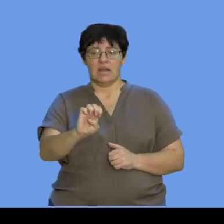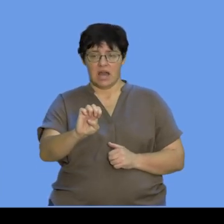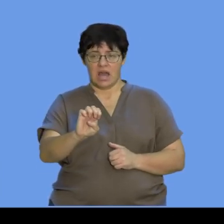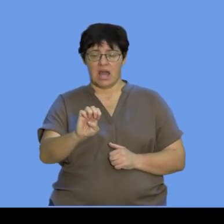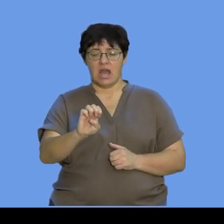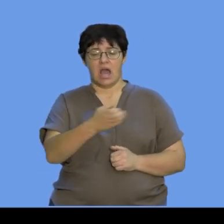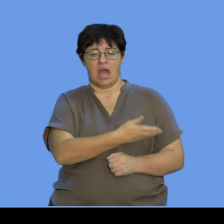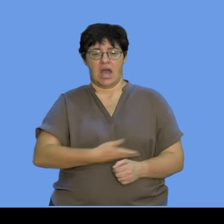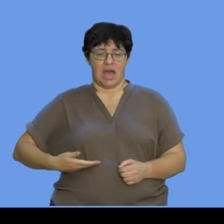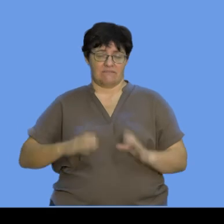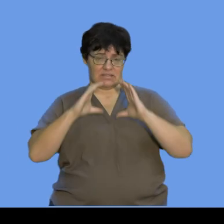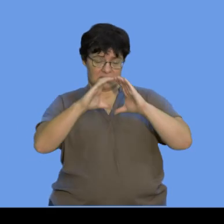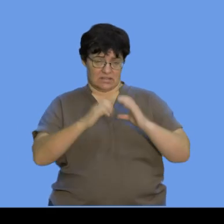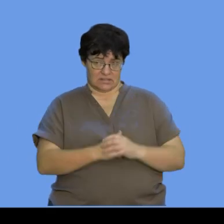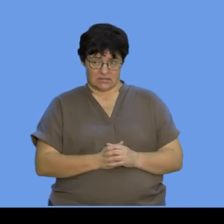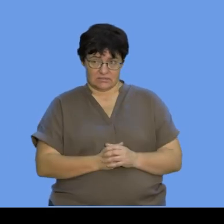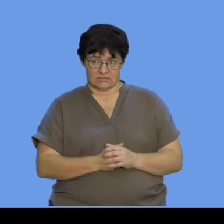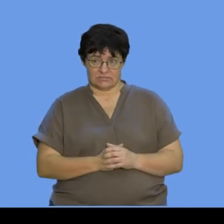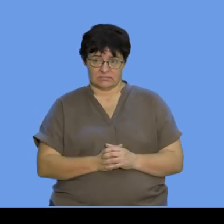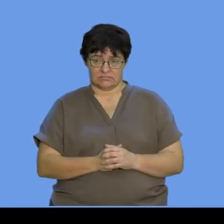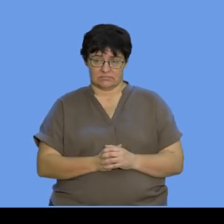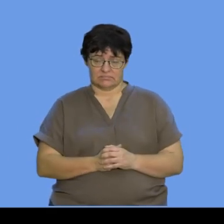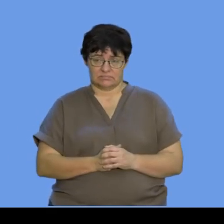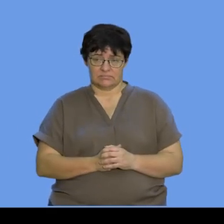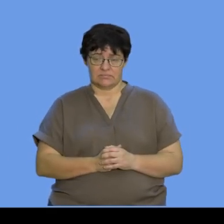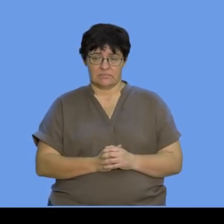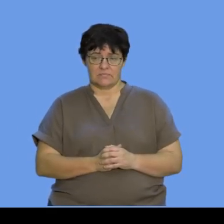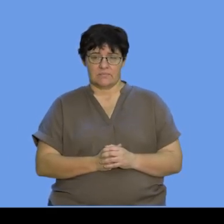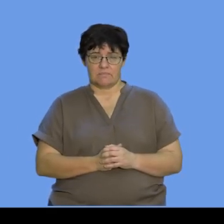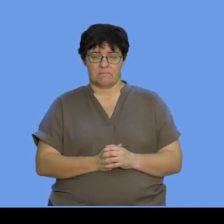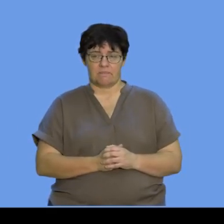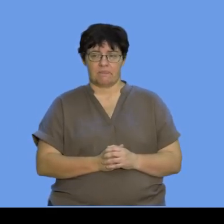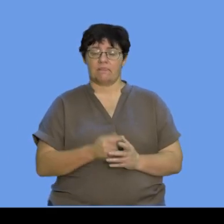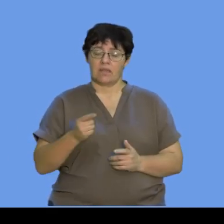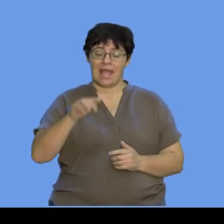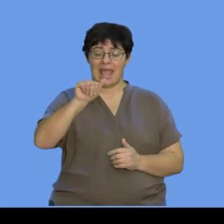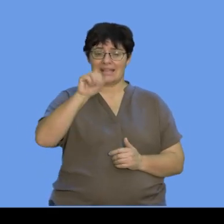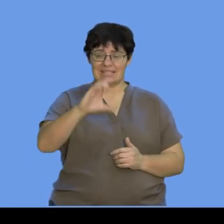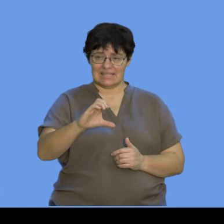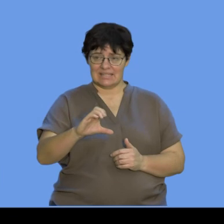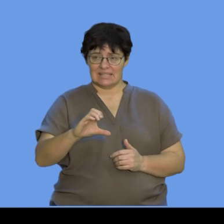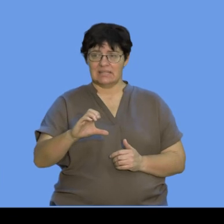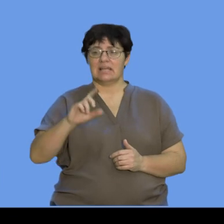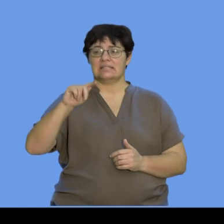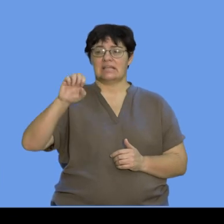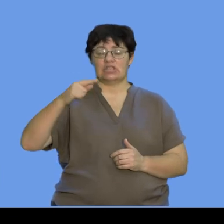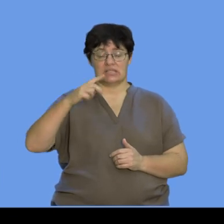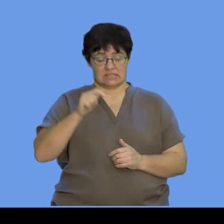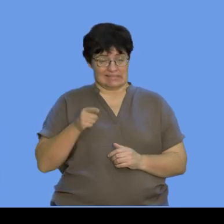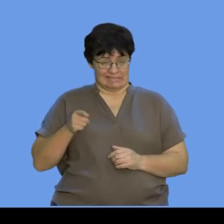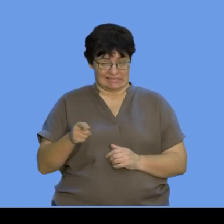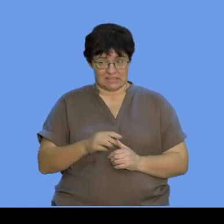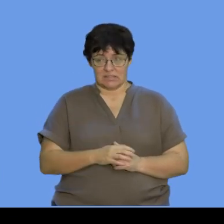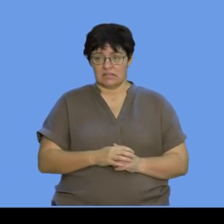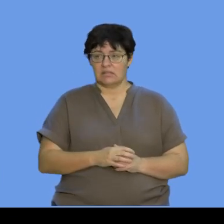AGDE is a semicircle, right? Semicircle meaning that it is half a circle, right? And AC is a